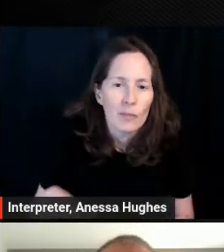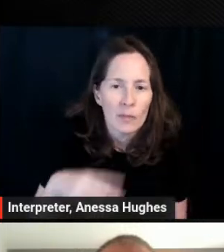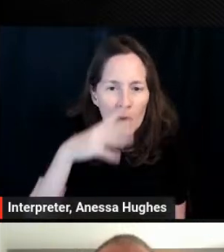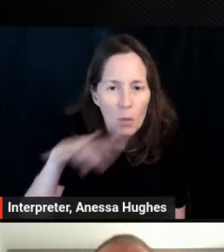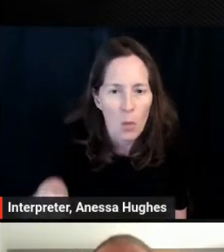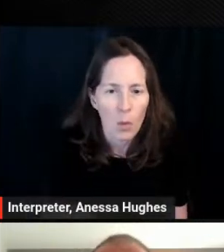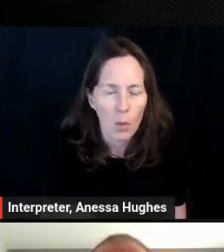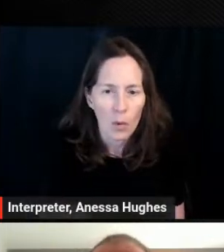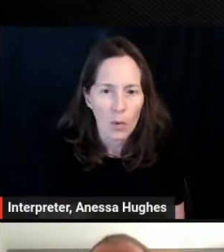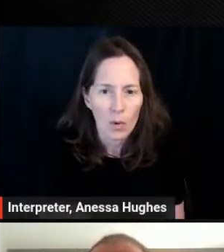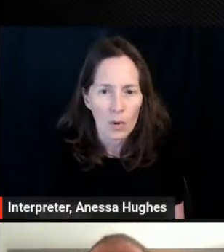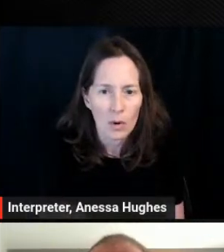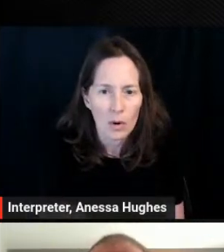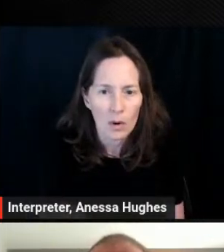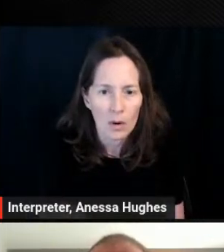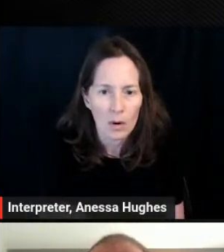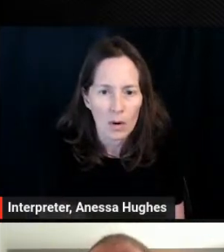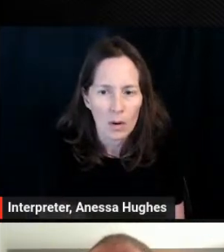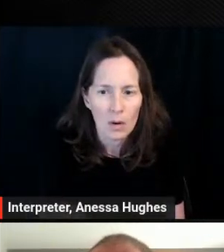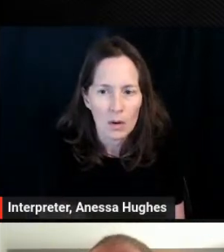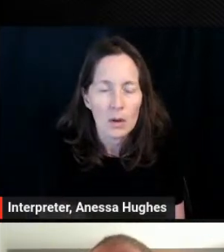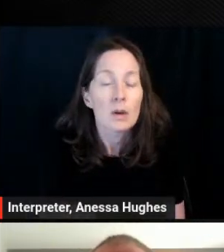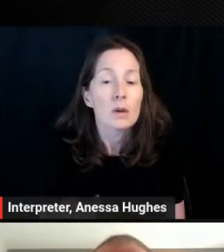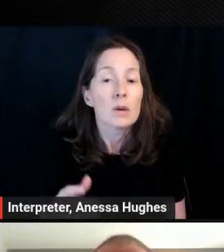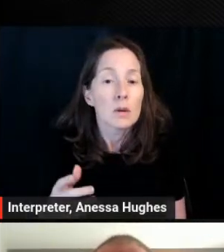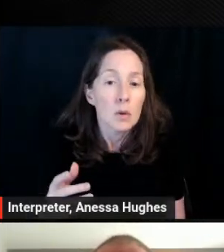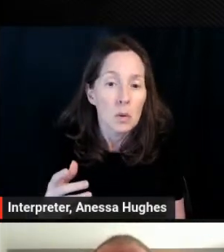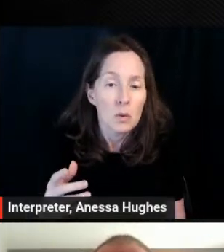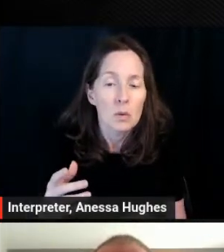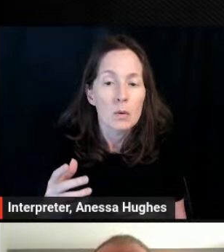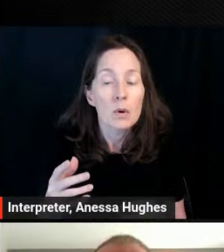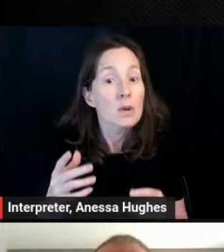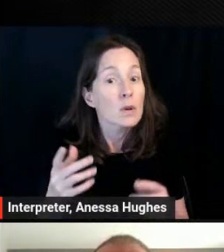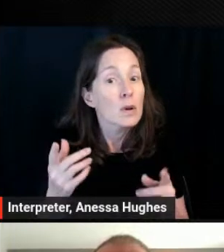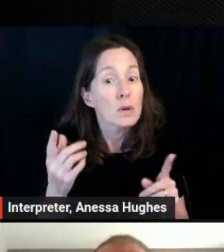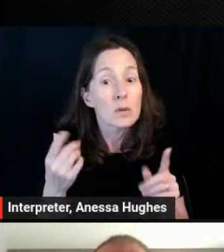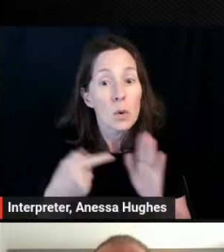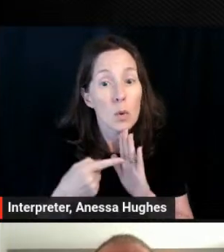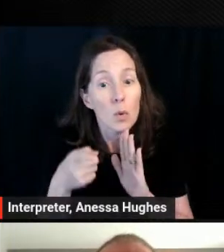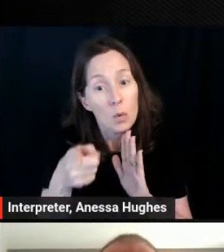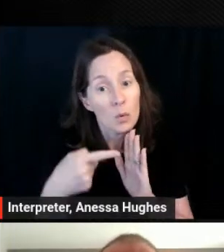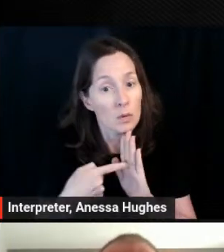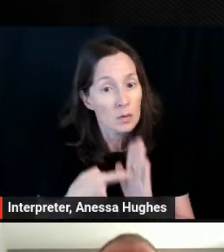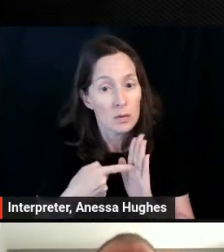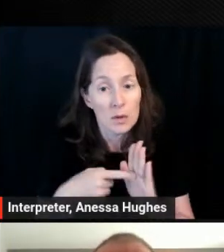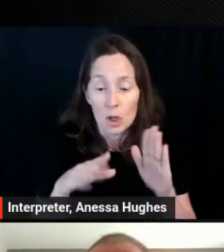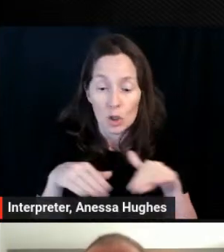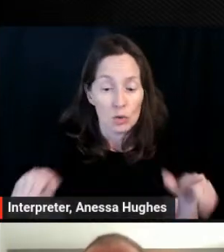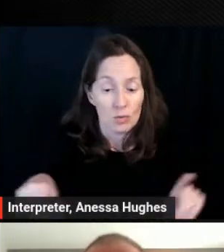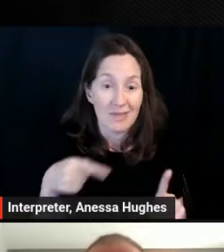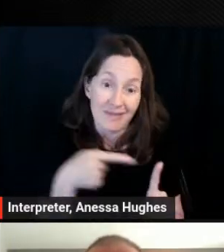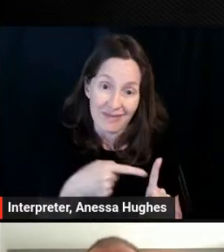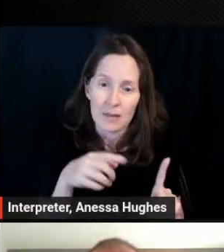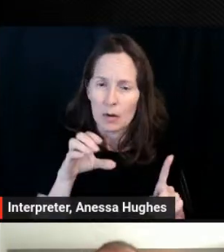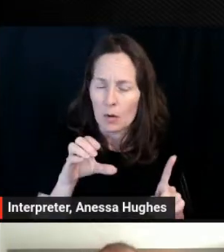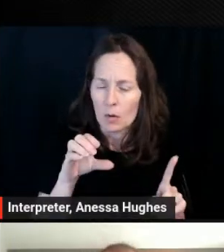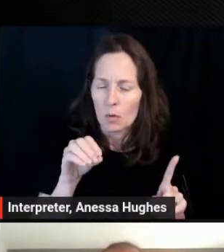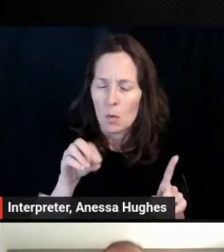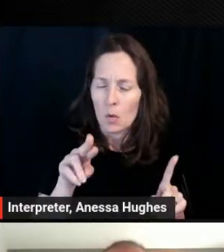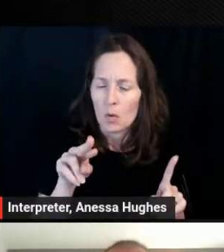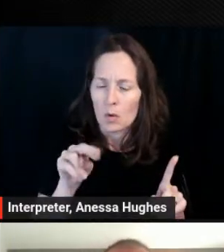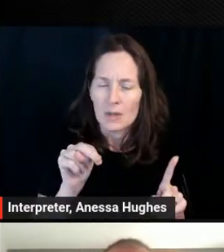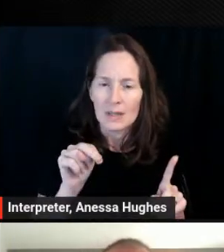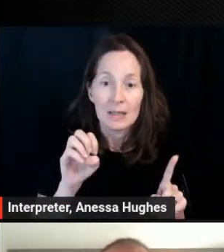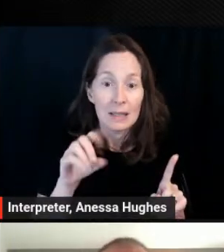So when children like Cornelius went missing, Their parents could hardly ever persuade